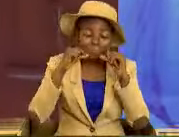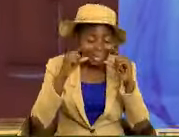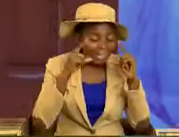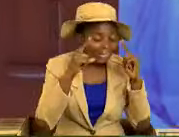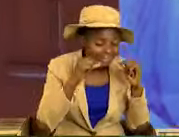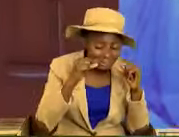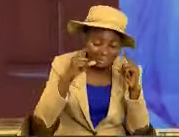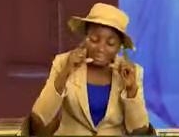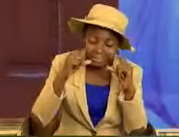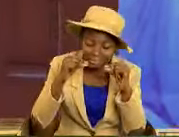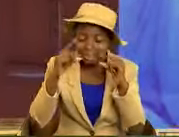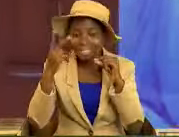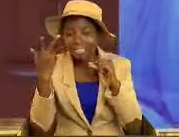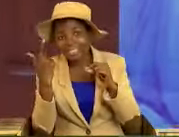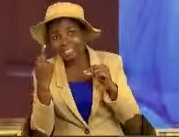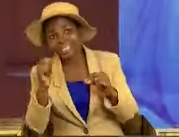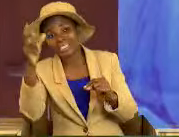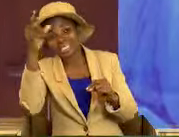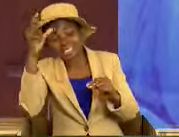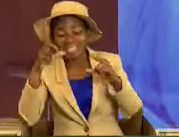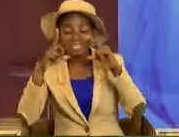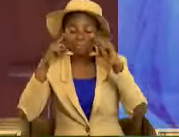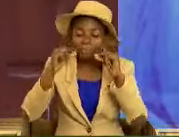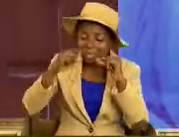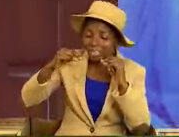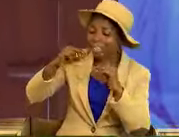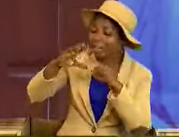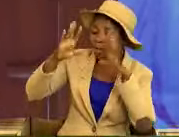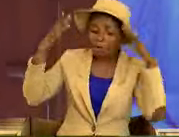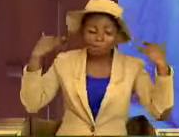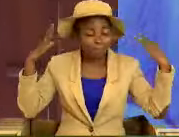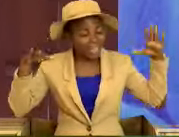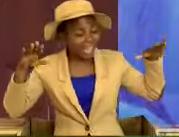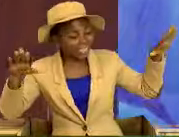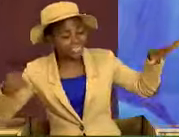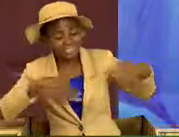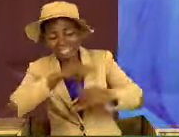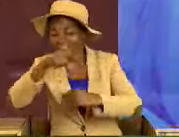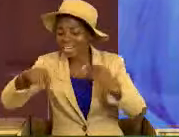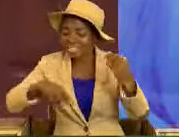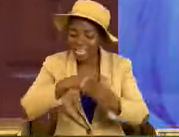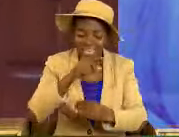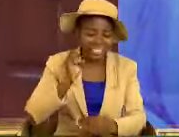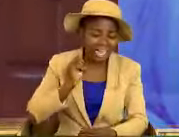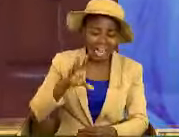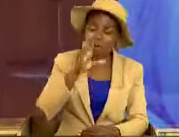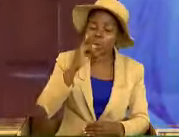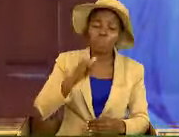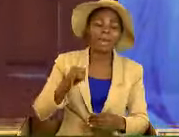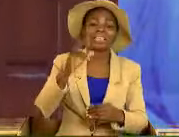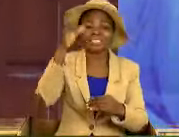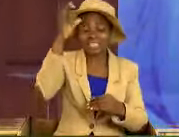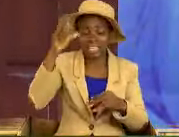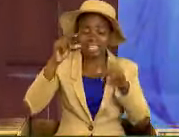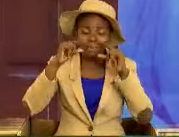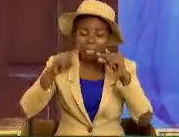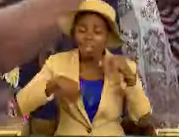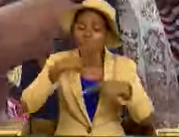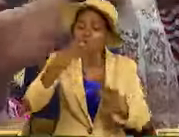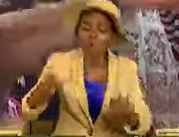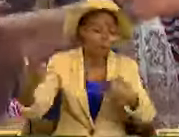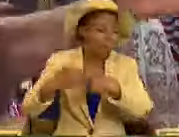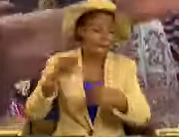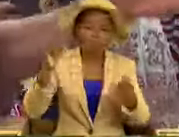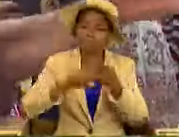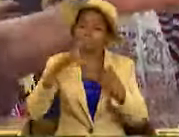satanic birds flying all over the place Arrows by satanic Birds backfire in the name